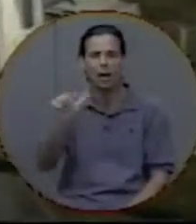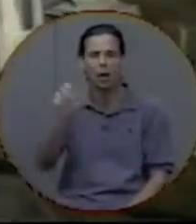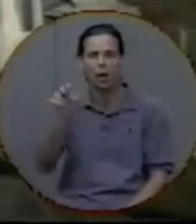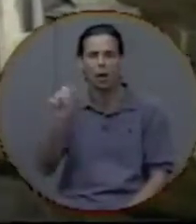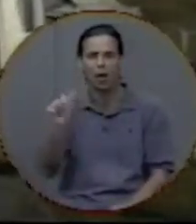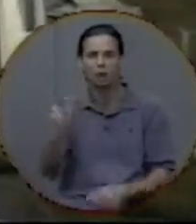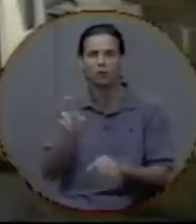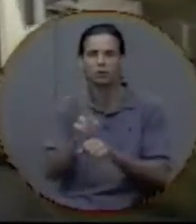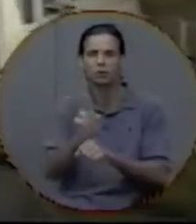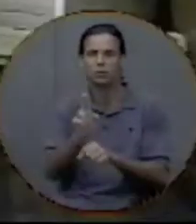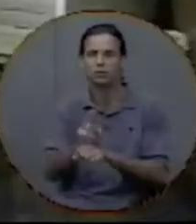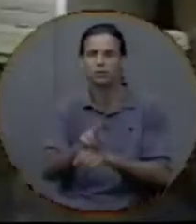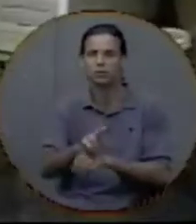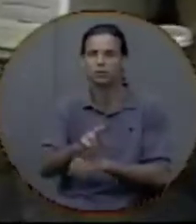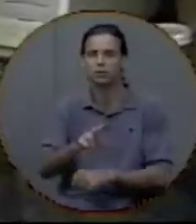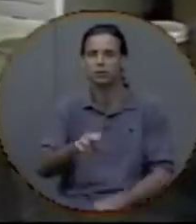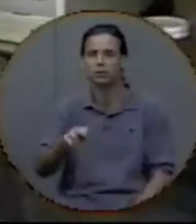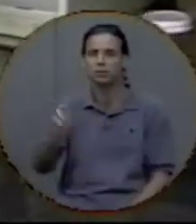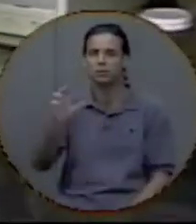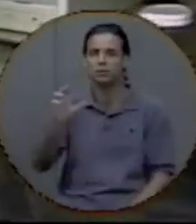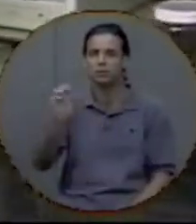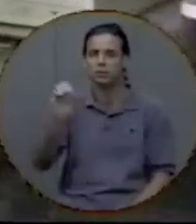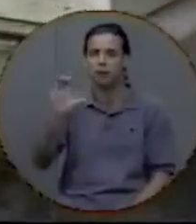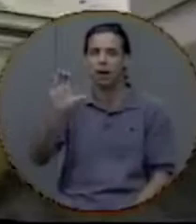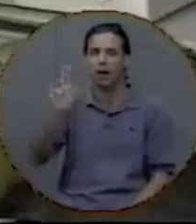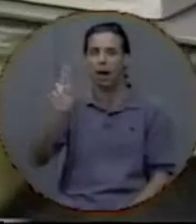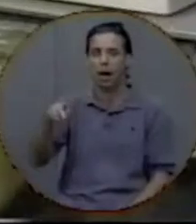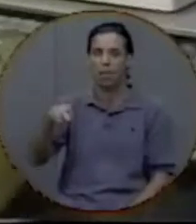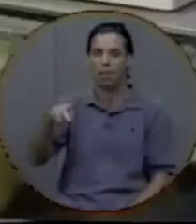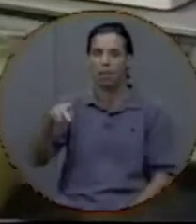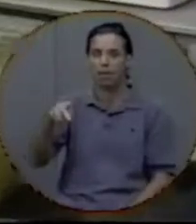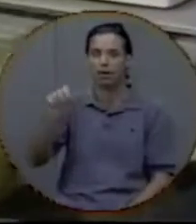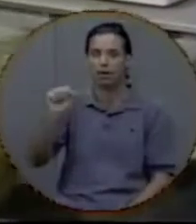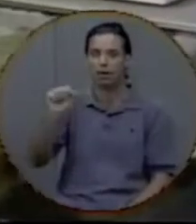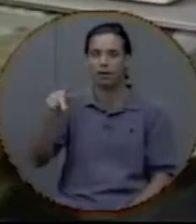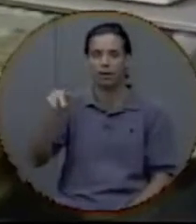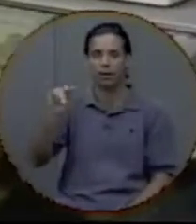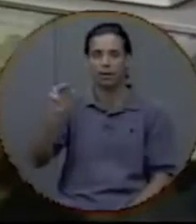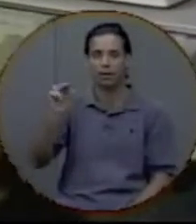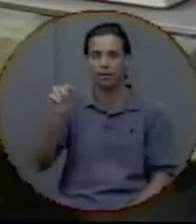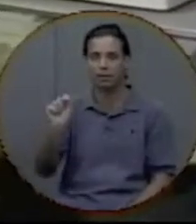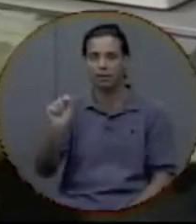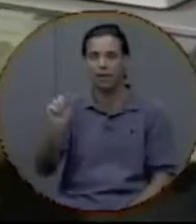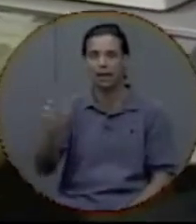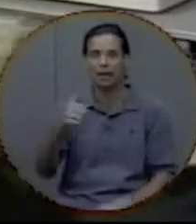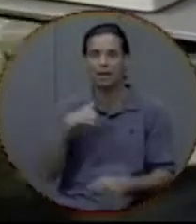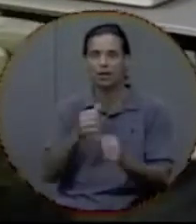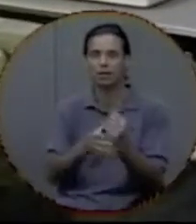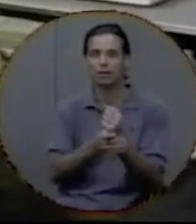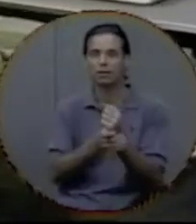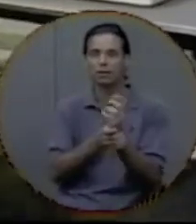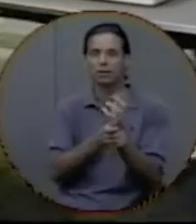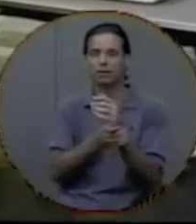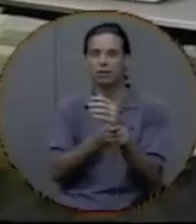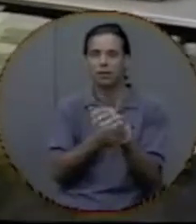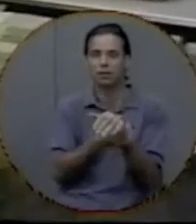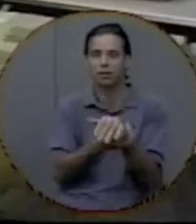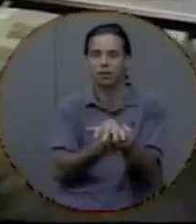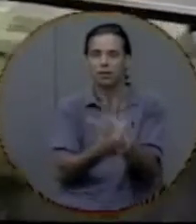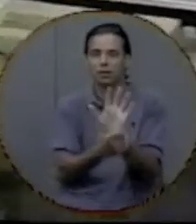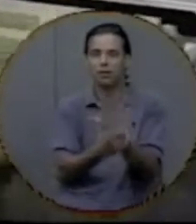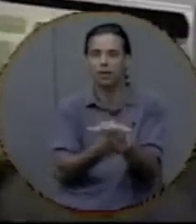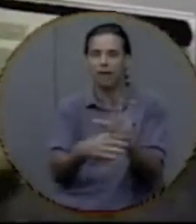a cock-up splint. Because he doesn't have quite the wrist extension that we all have, he uses this cock-up splint to